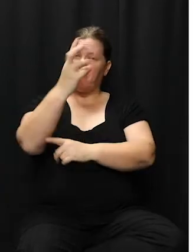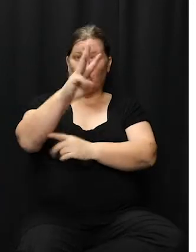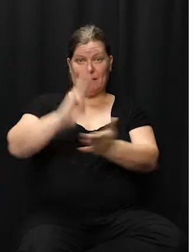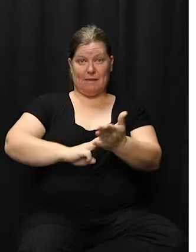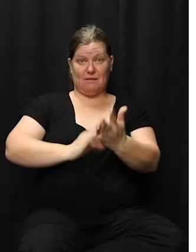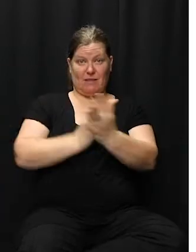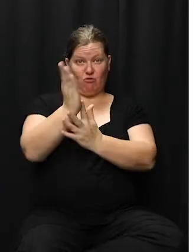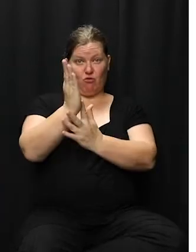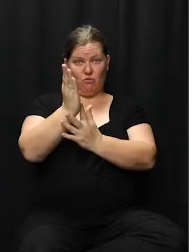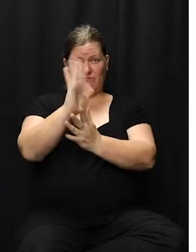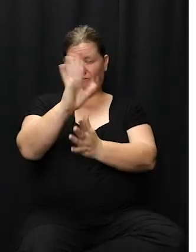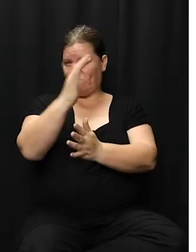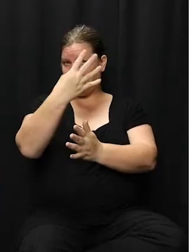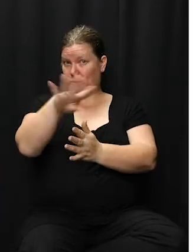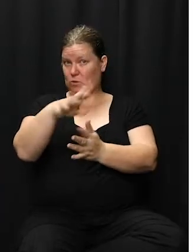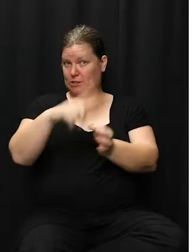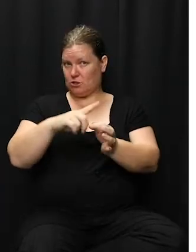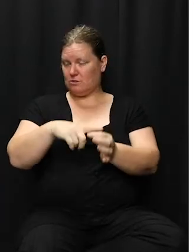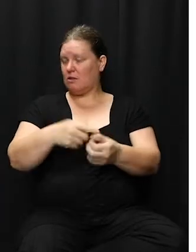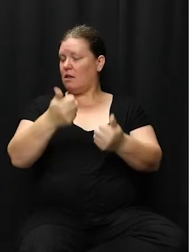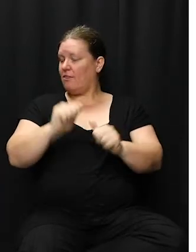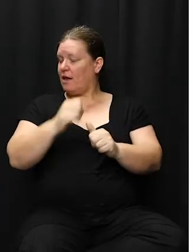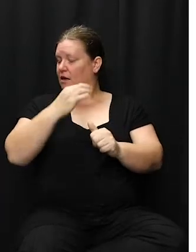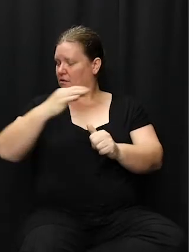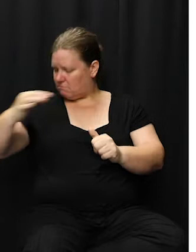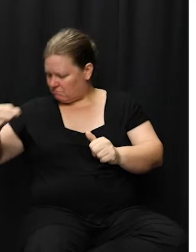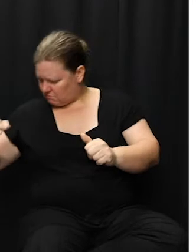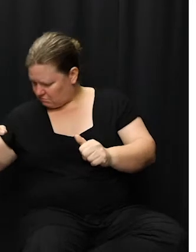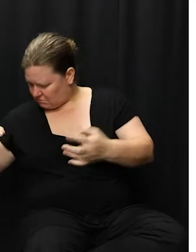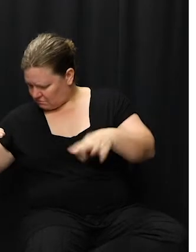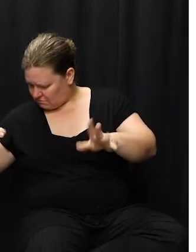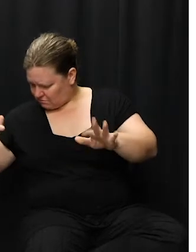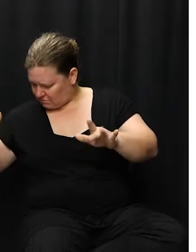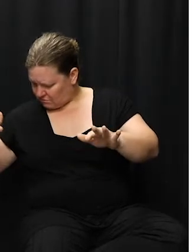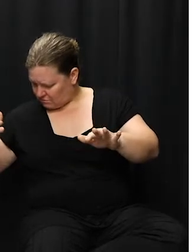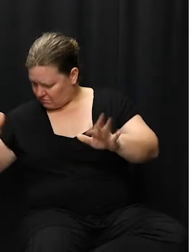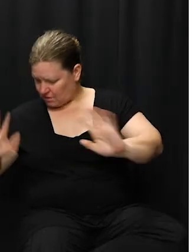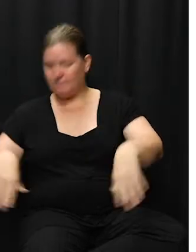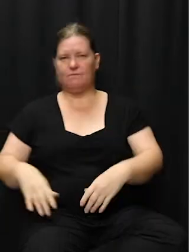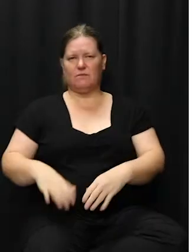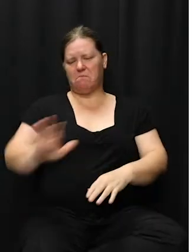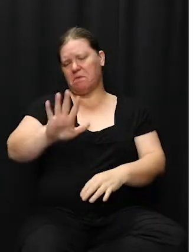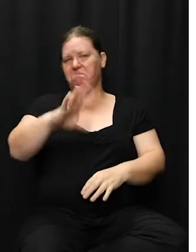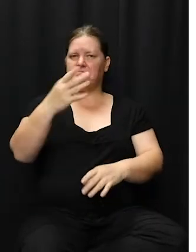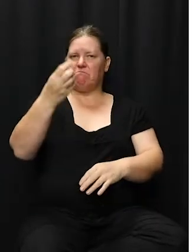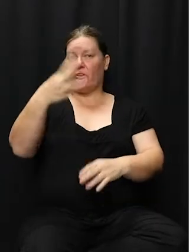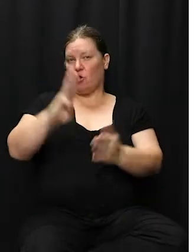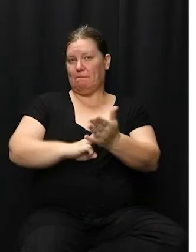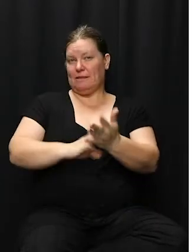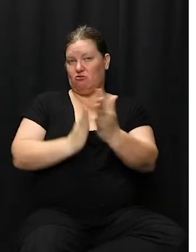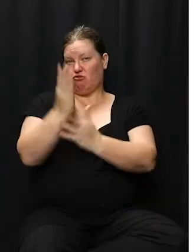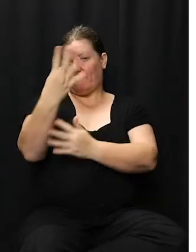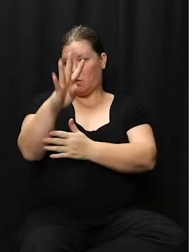picks. When the scoring's finished, it takes maybe about 30 minutes to go through, maybe 40 questions. Hang